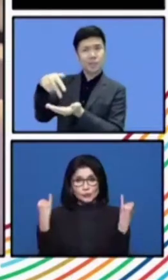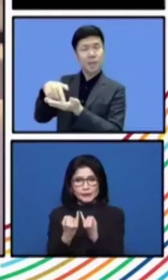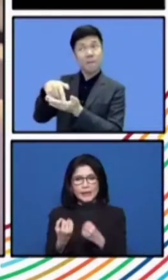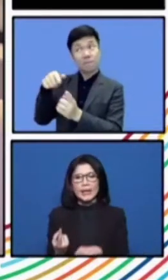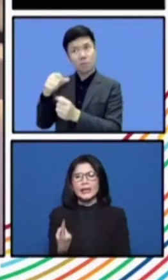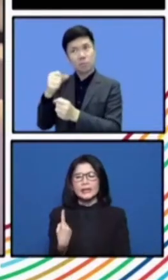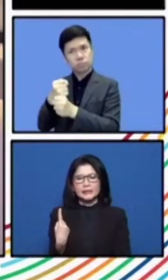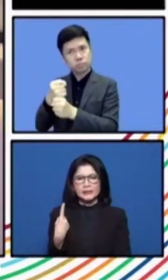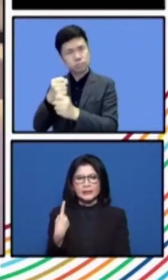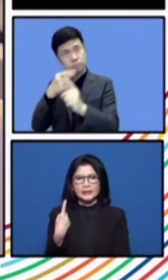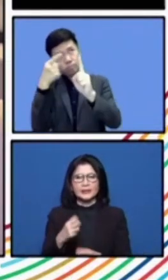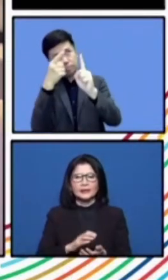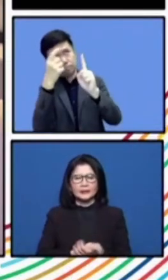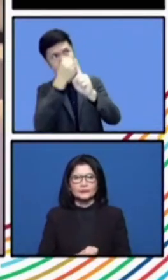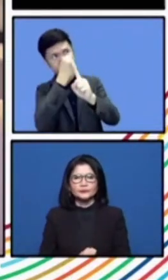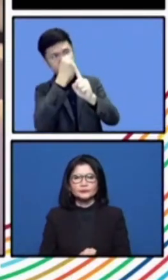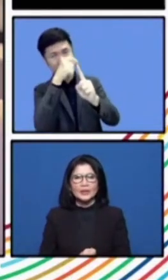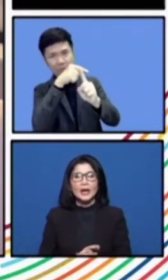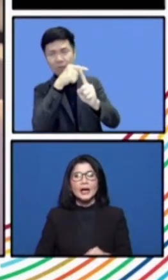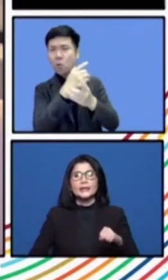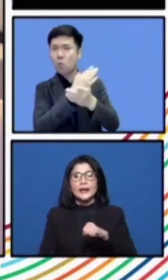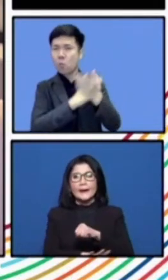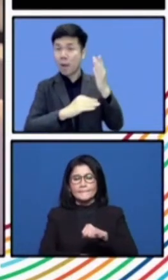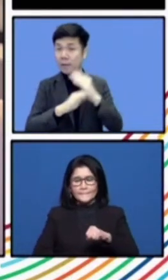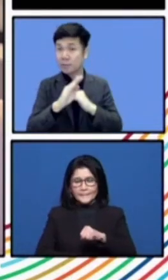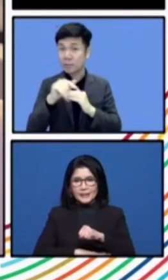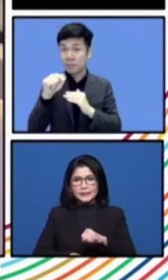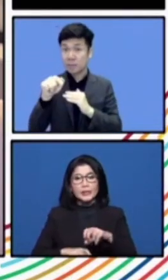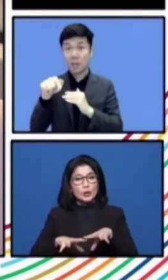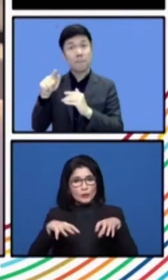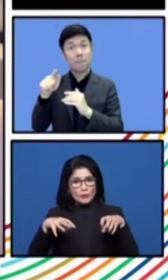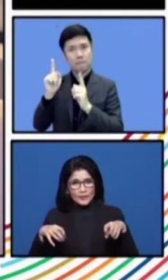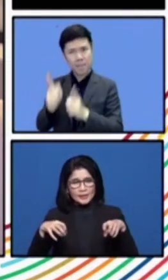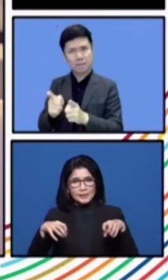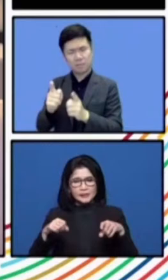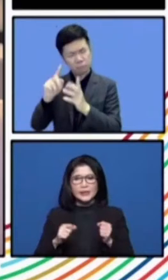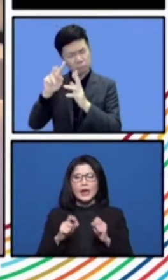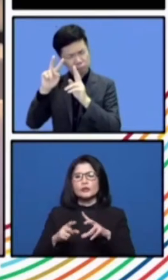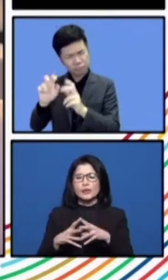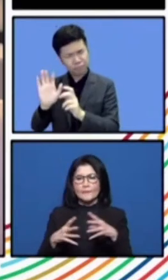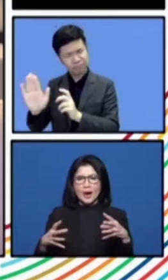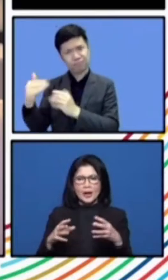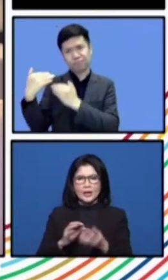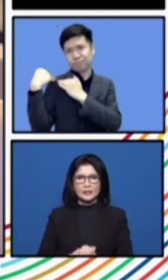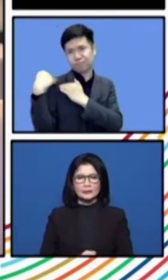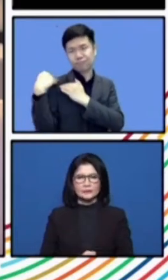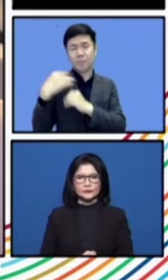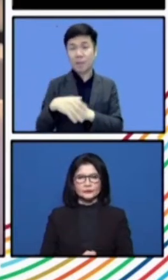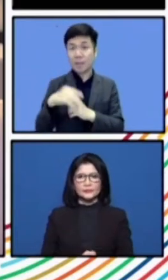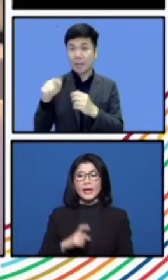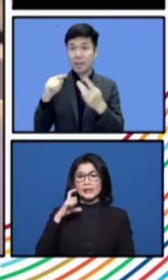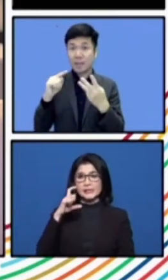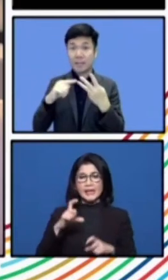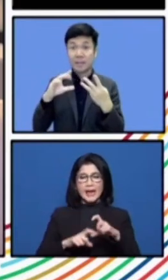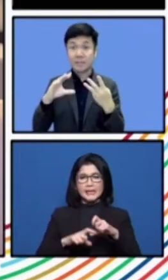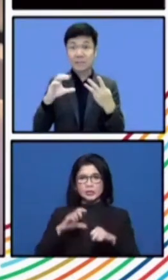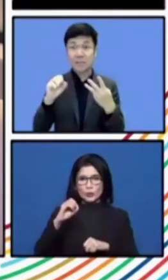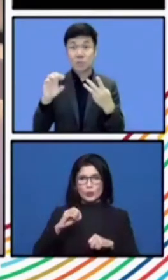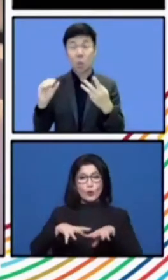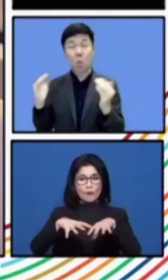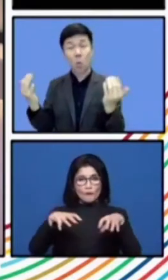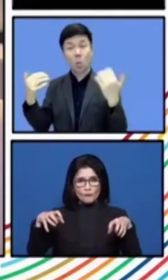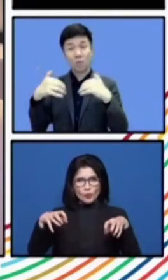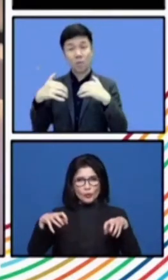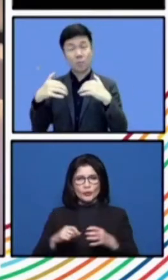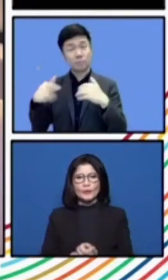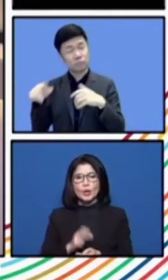indicators based on the convention Nation need to be developed Indonesian disability CSO forum for disability rights